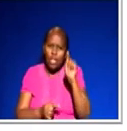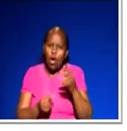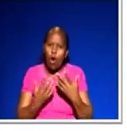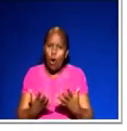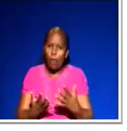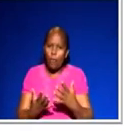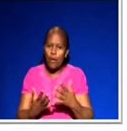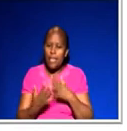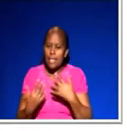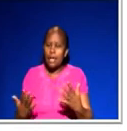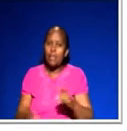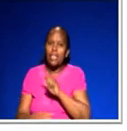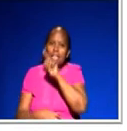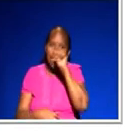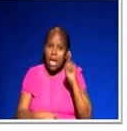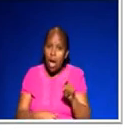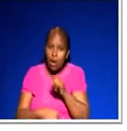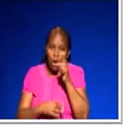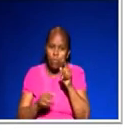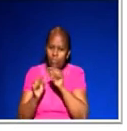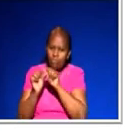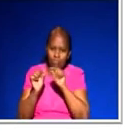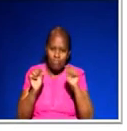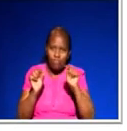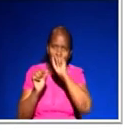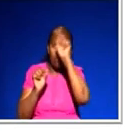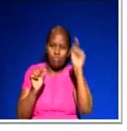cylindrical object or container?